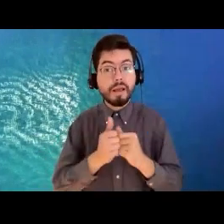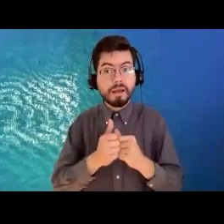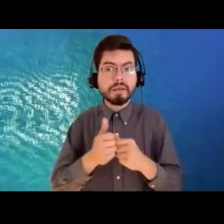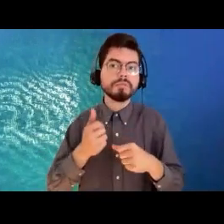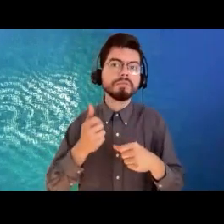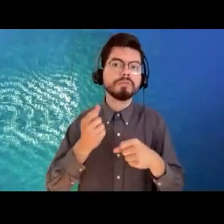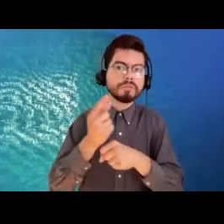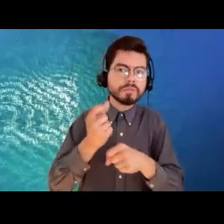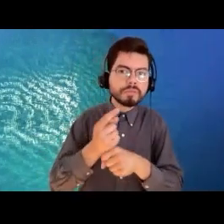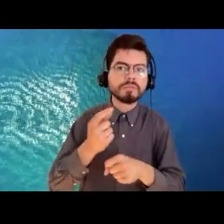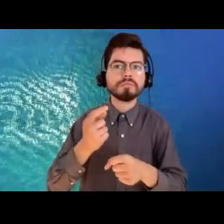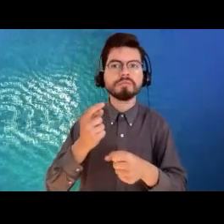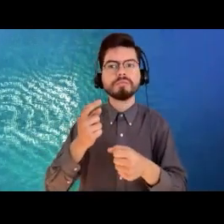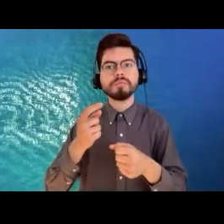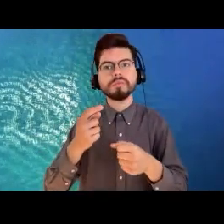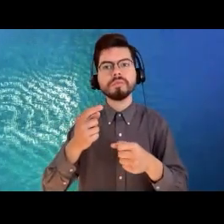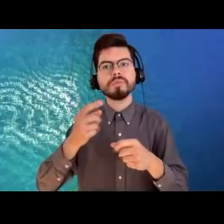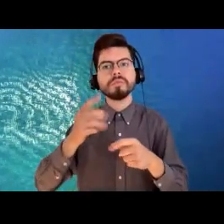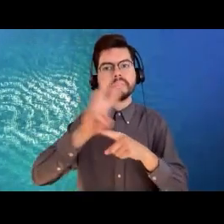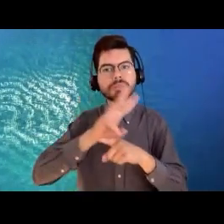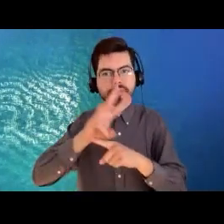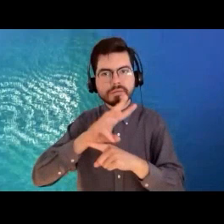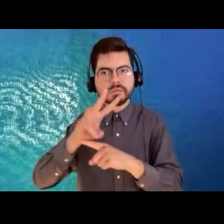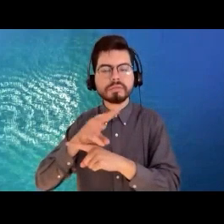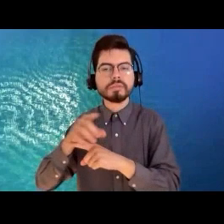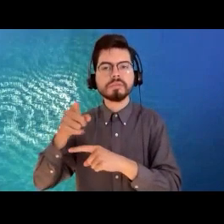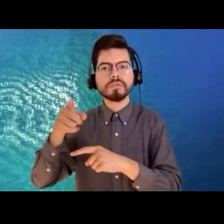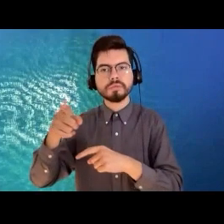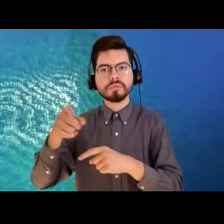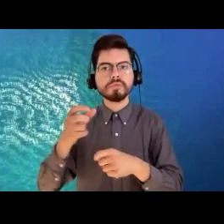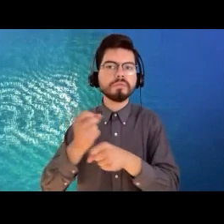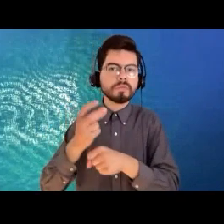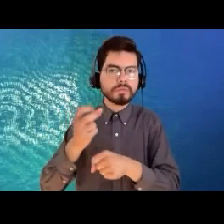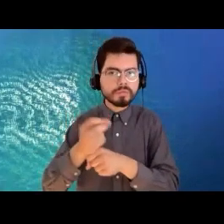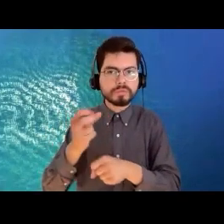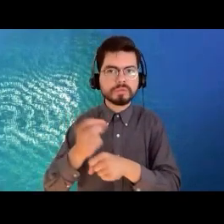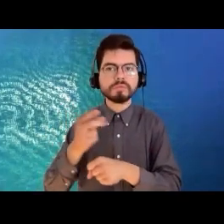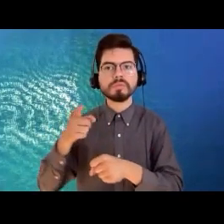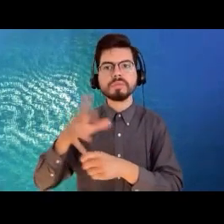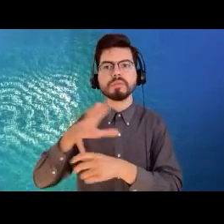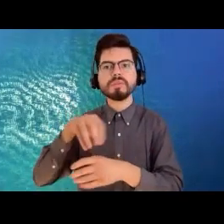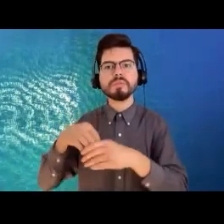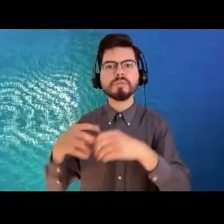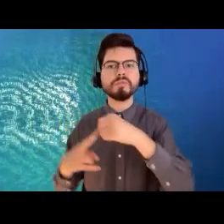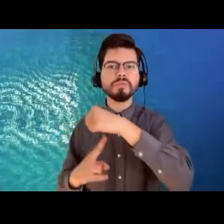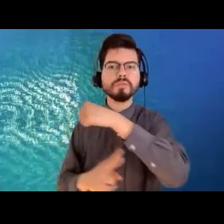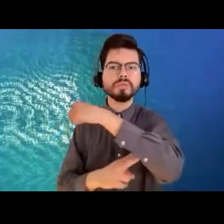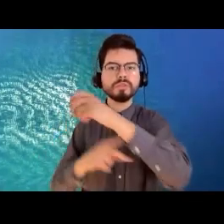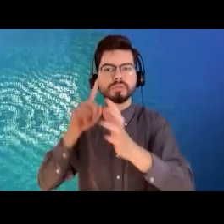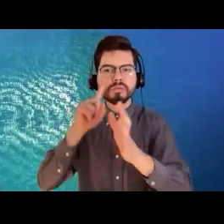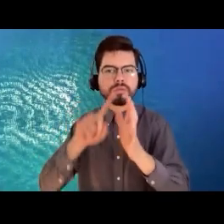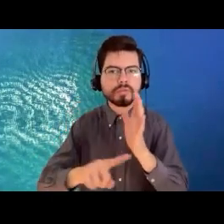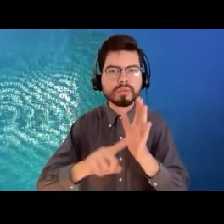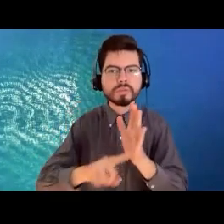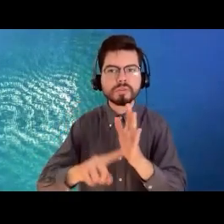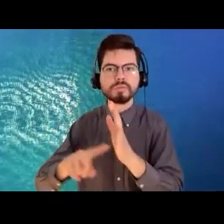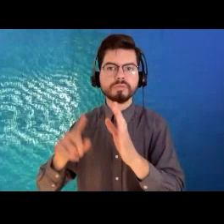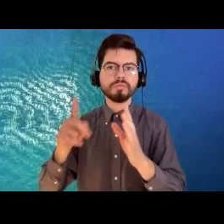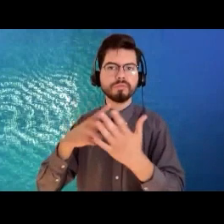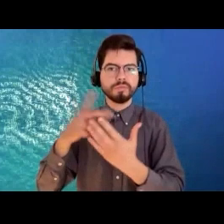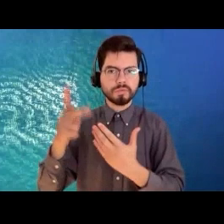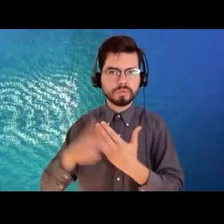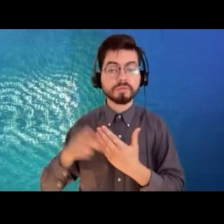They're inspected in accordance with the National Bridge Inspection Program, so it's a fairly widely recognized approach in the engineering world